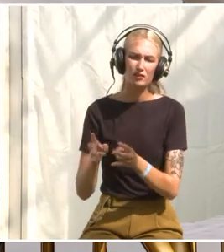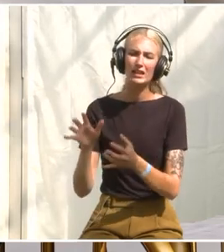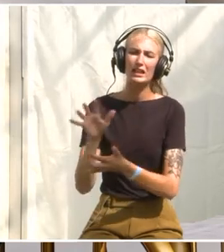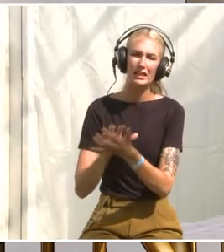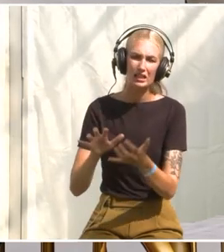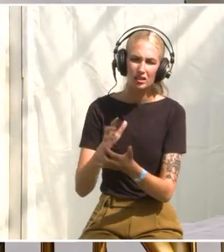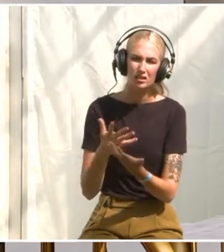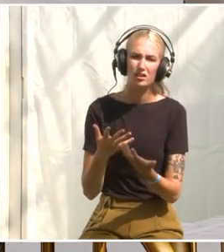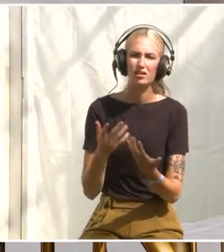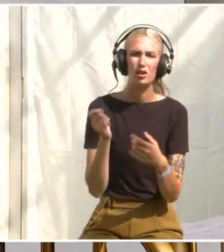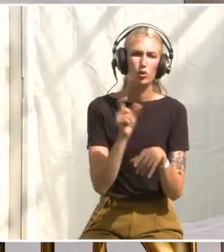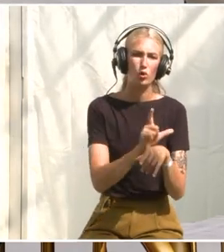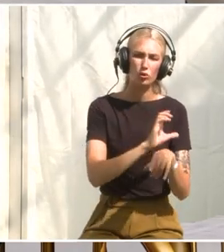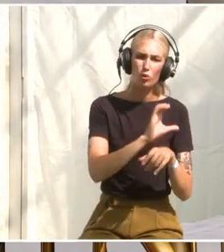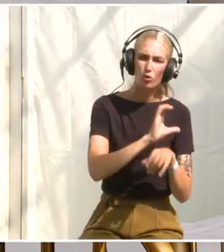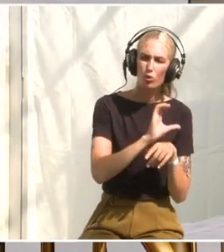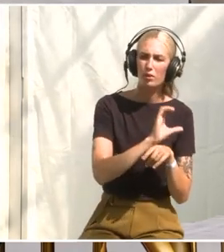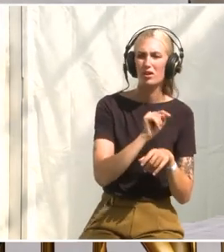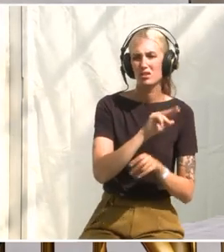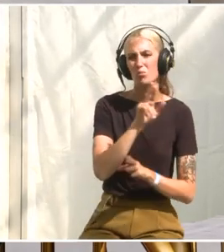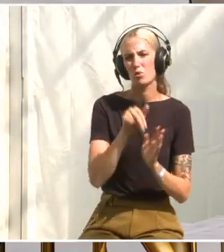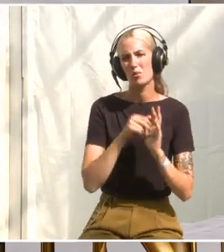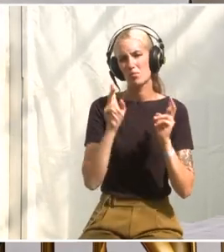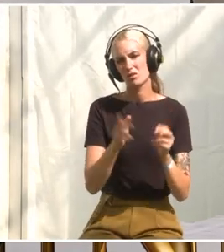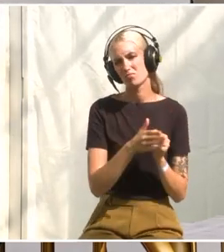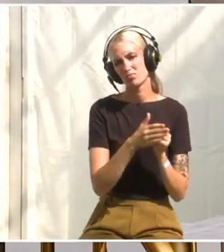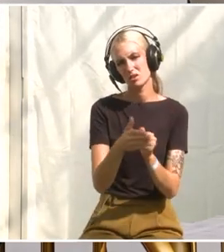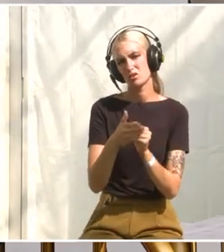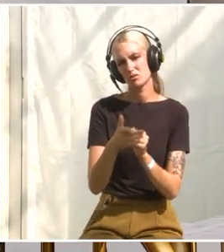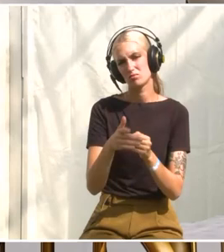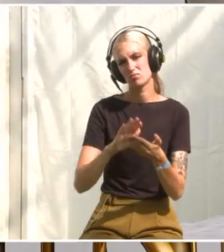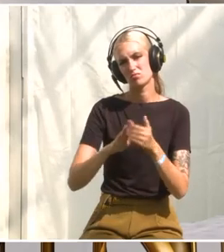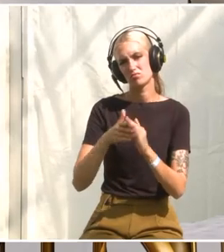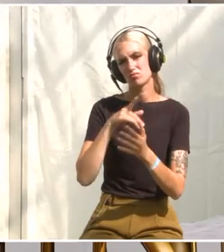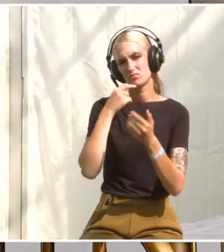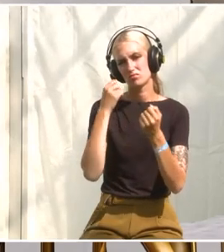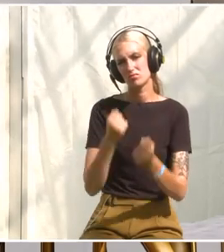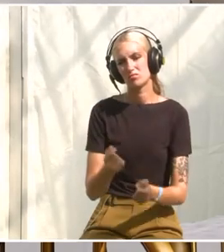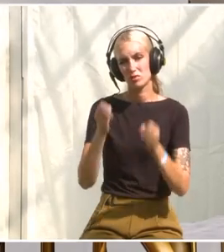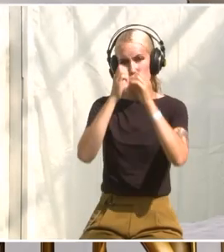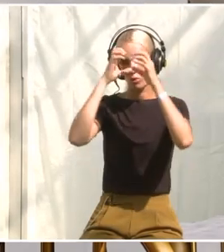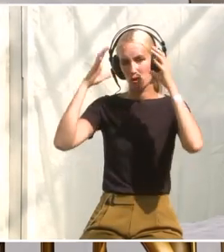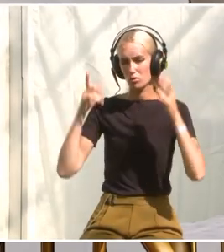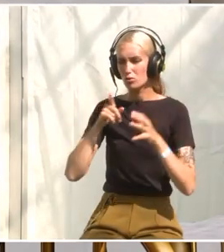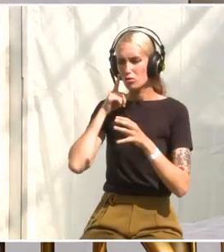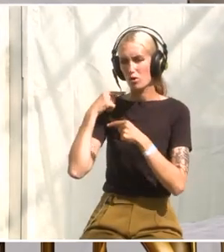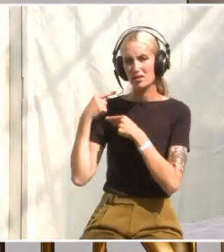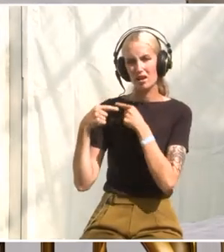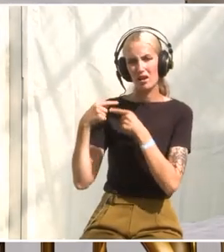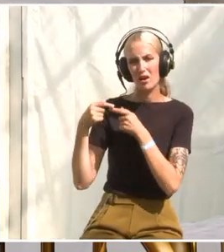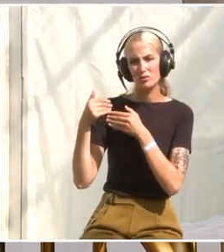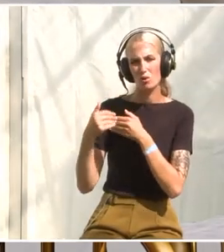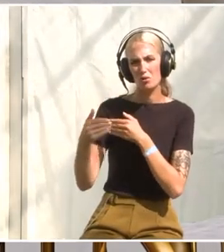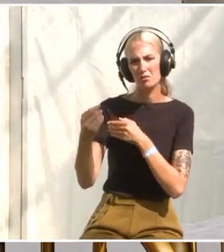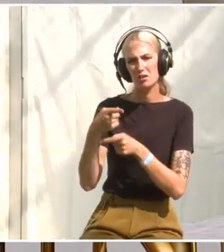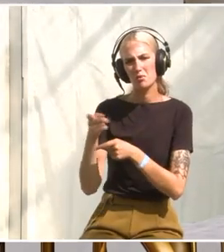the overconsumption and these kind of issues. So I imagine generations coming that start to think about more